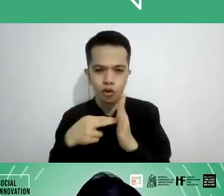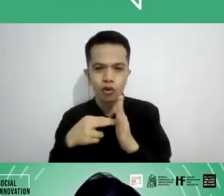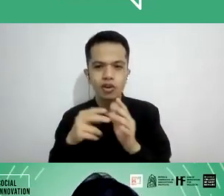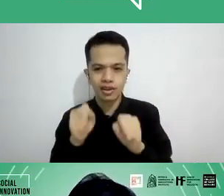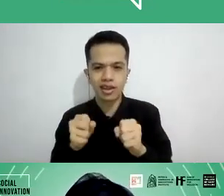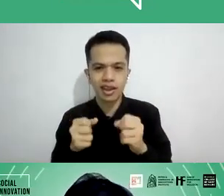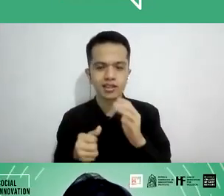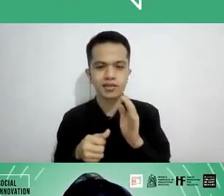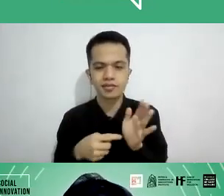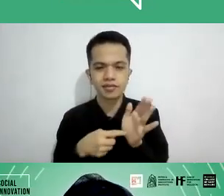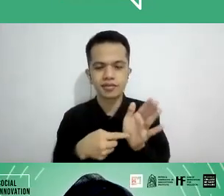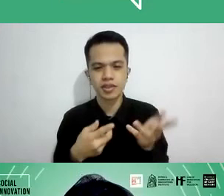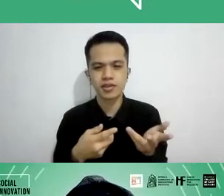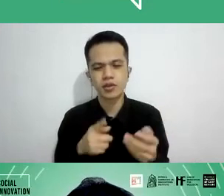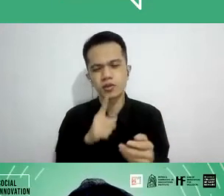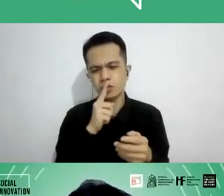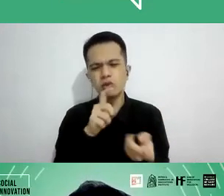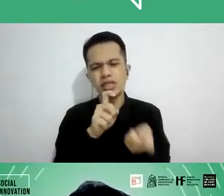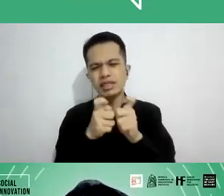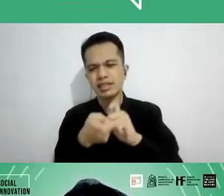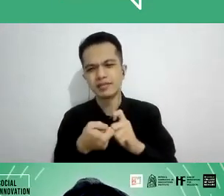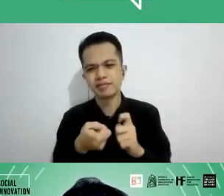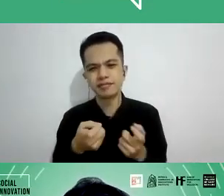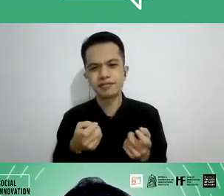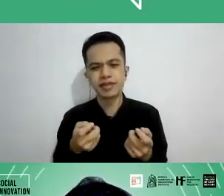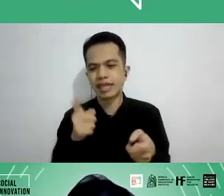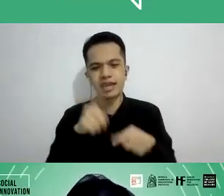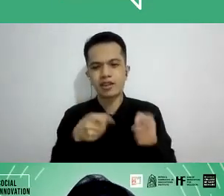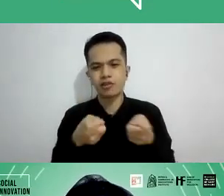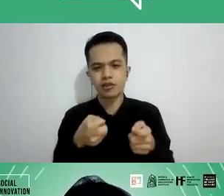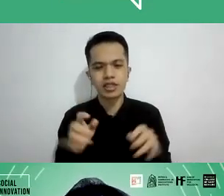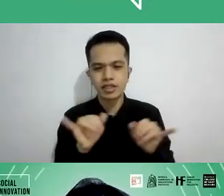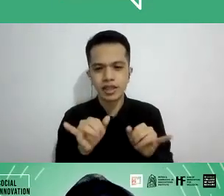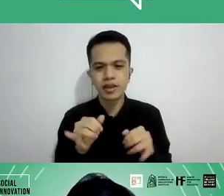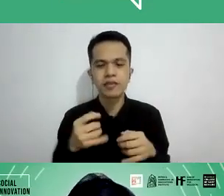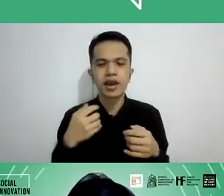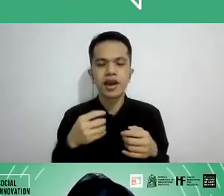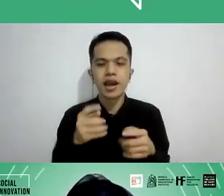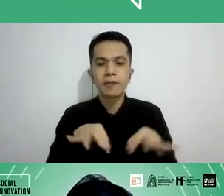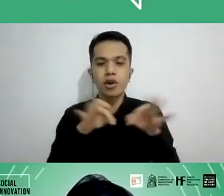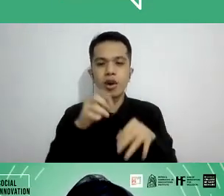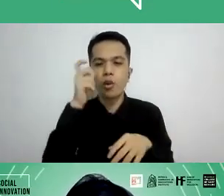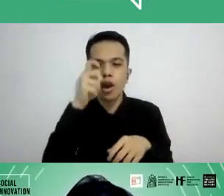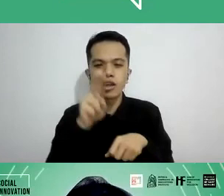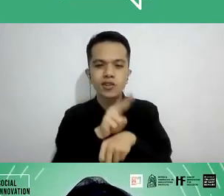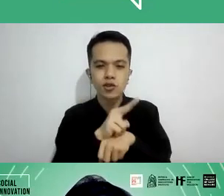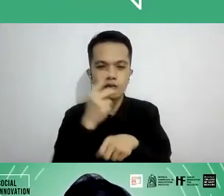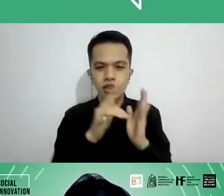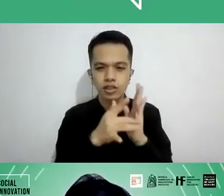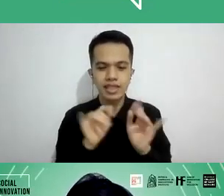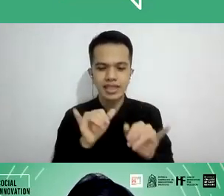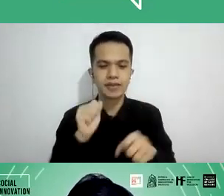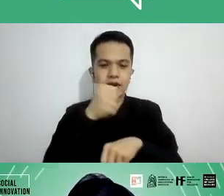develop whether we want them to or not. And the importance is finding a responsible use of the technology and implementing it in a way